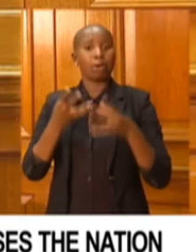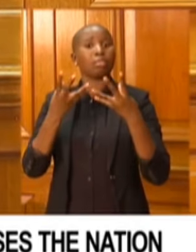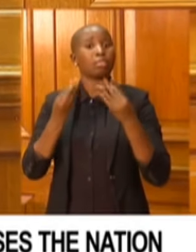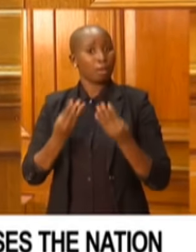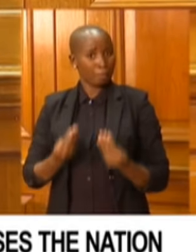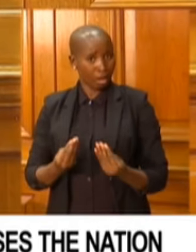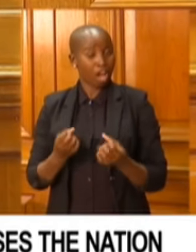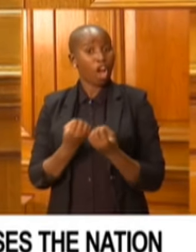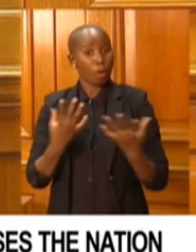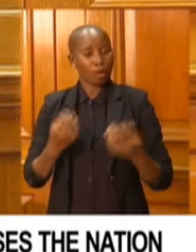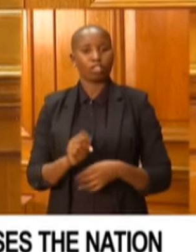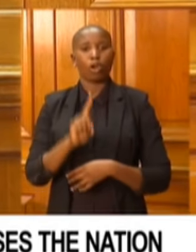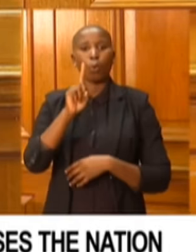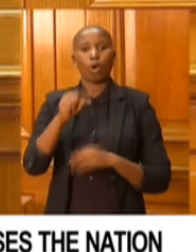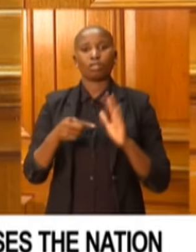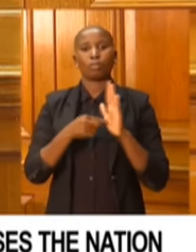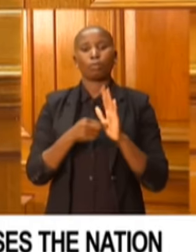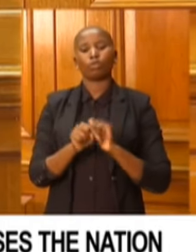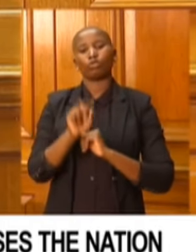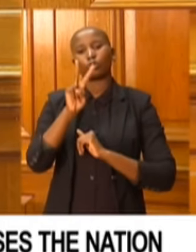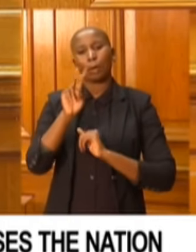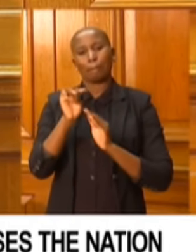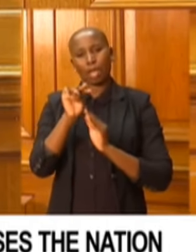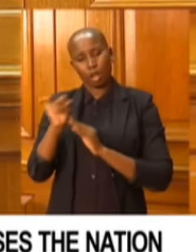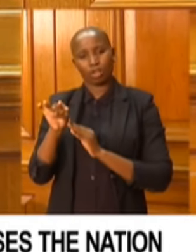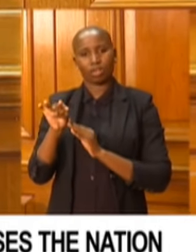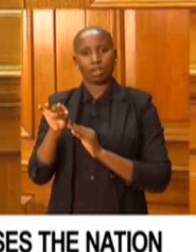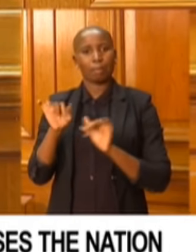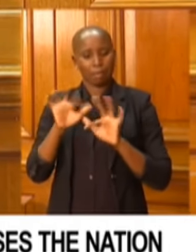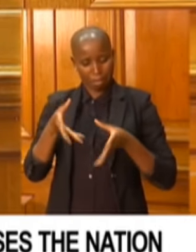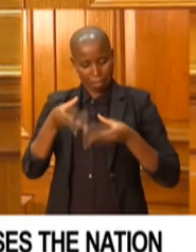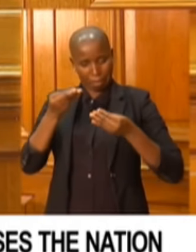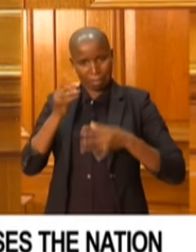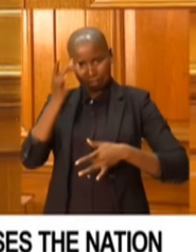than 1.2 million COVID cases.